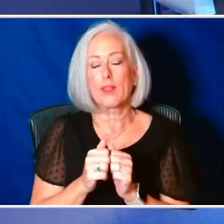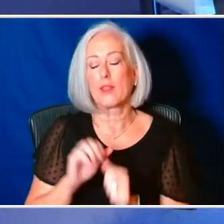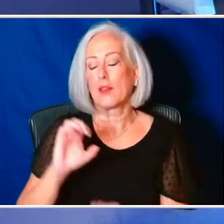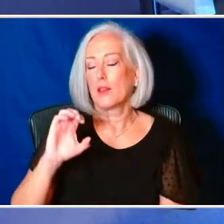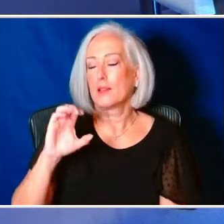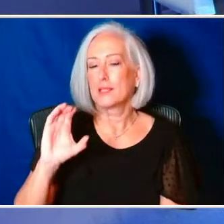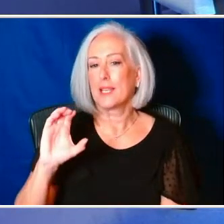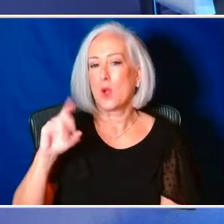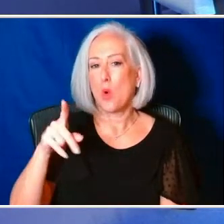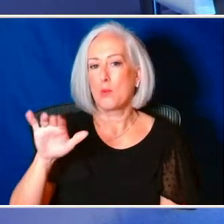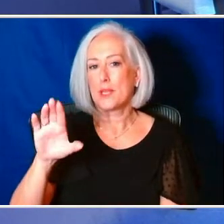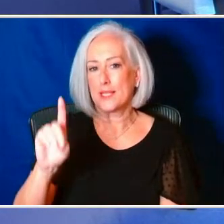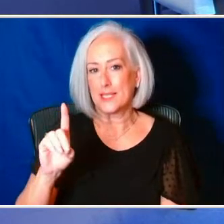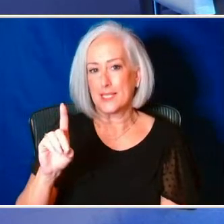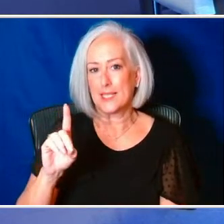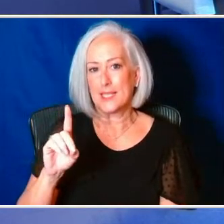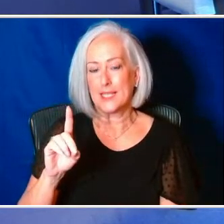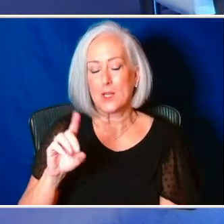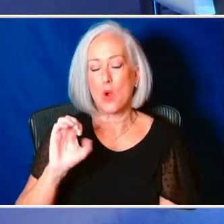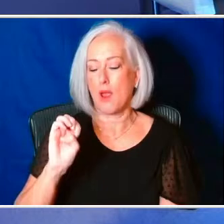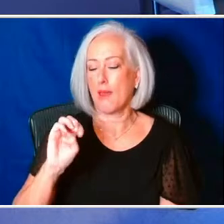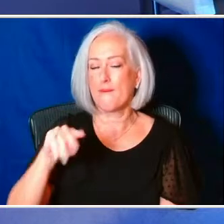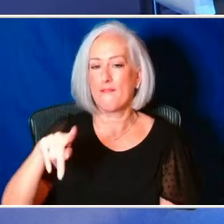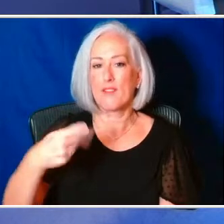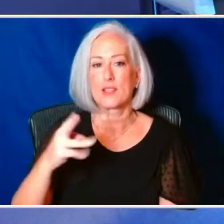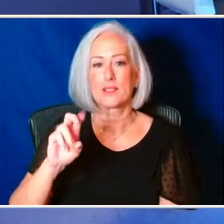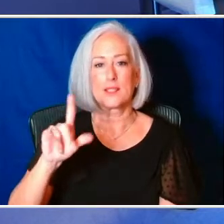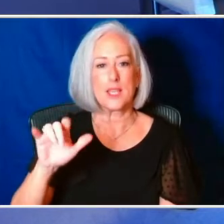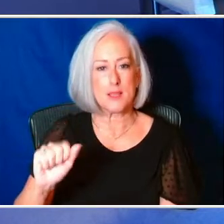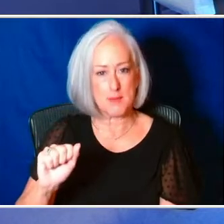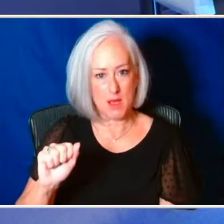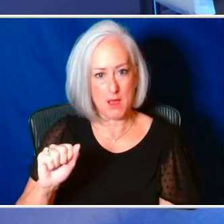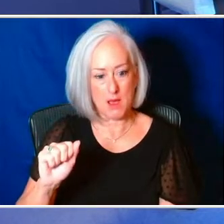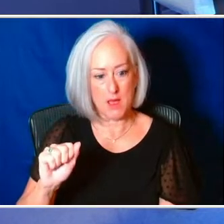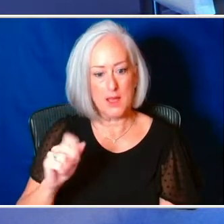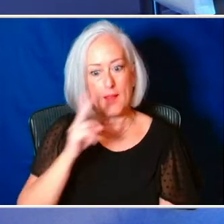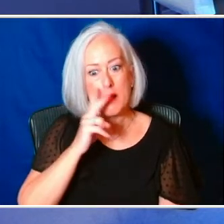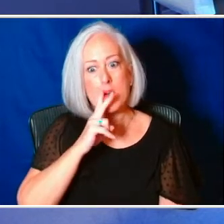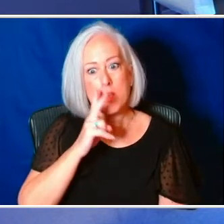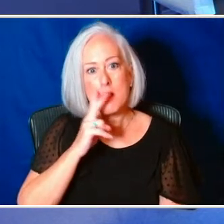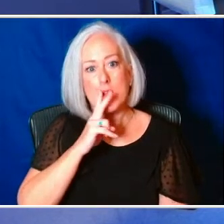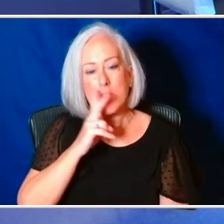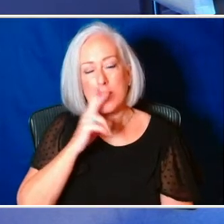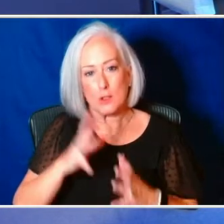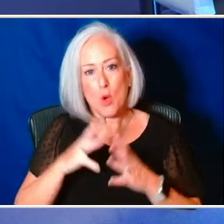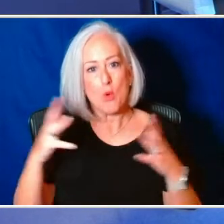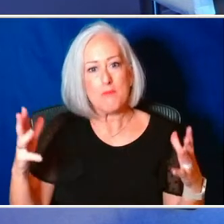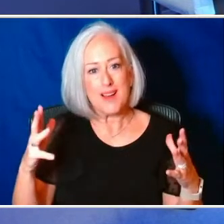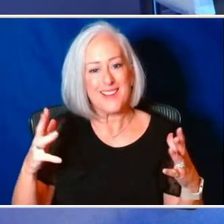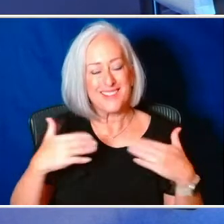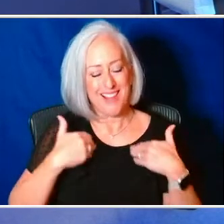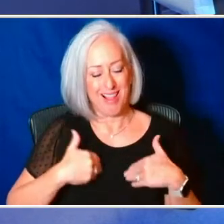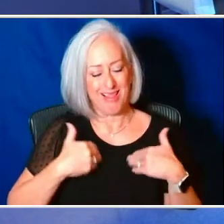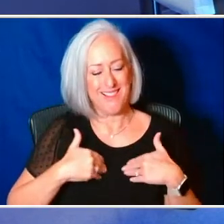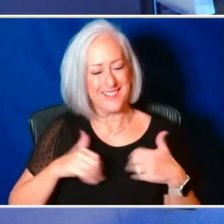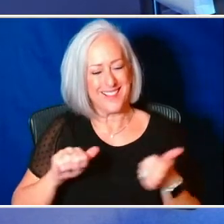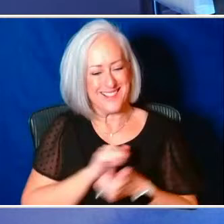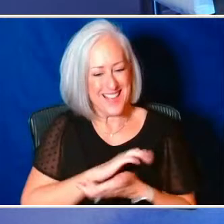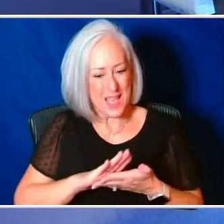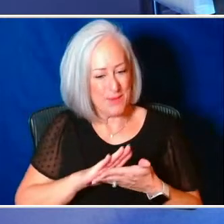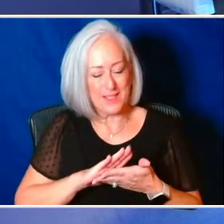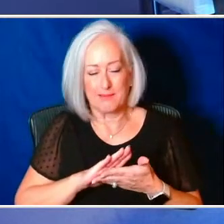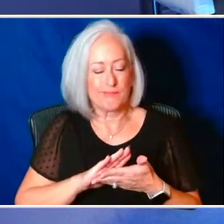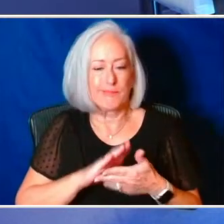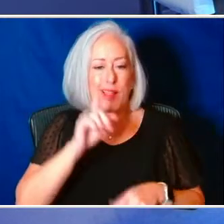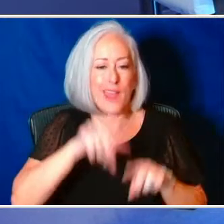much lung damage or other causes, then what ends up happening is they're not a candidate for other surgeries because their lung function, they just can't breathe.